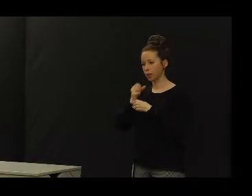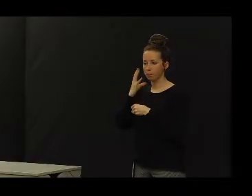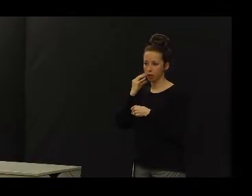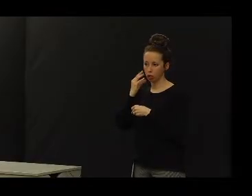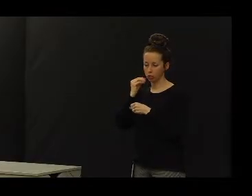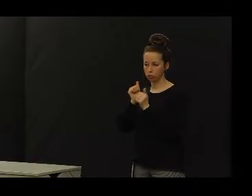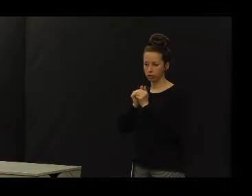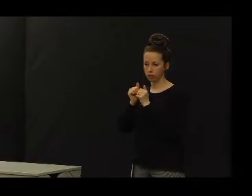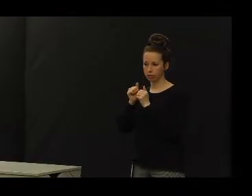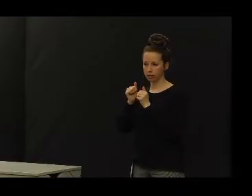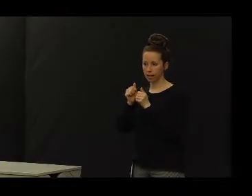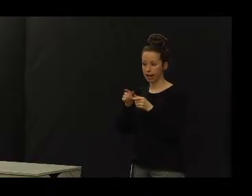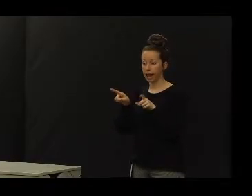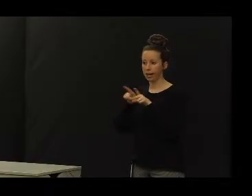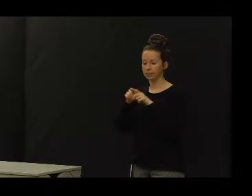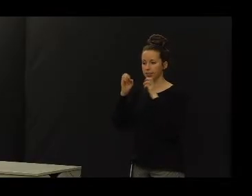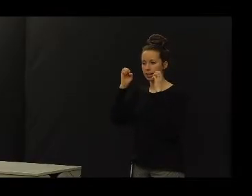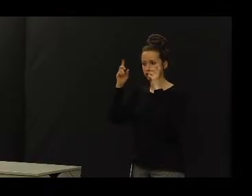education.